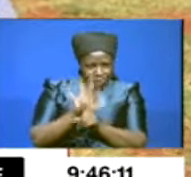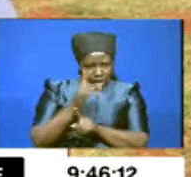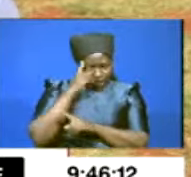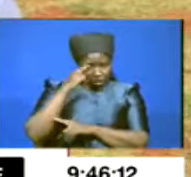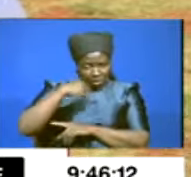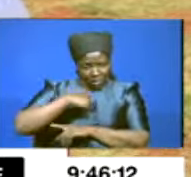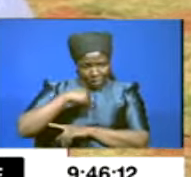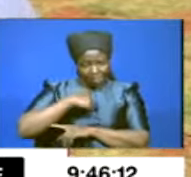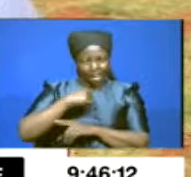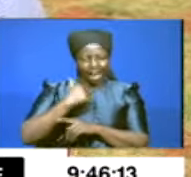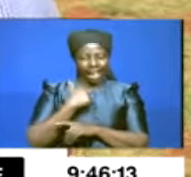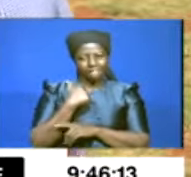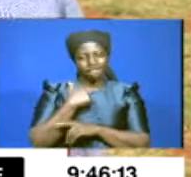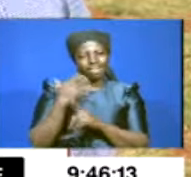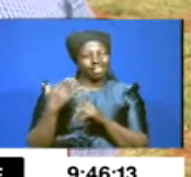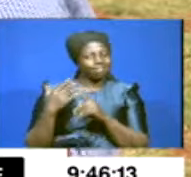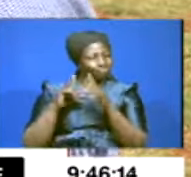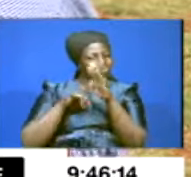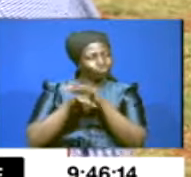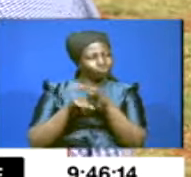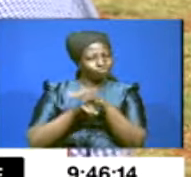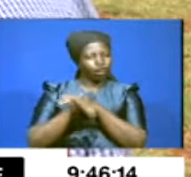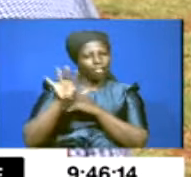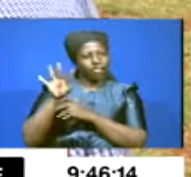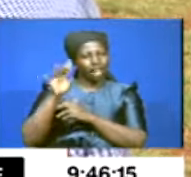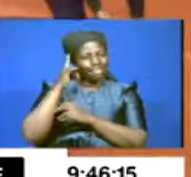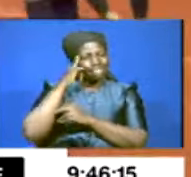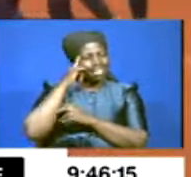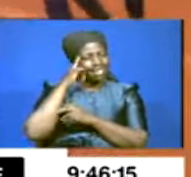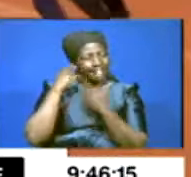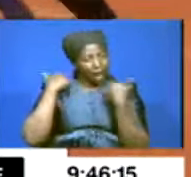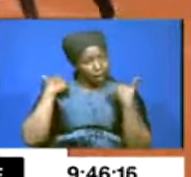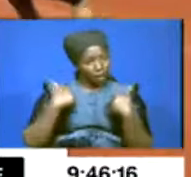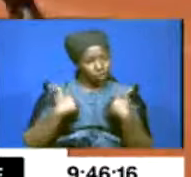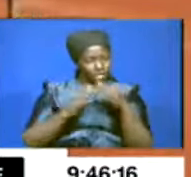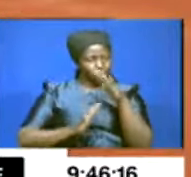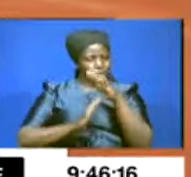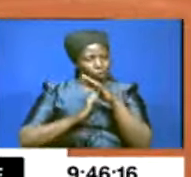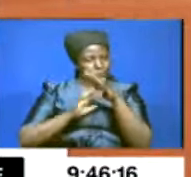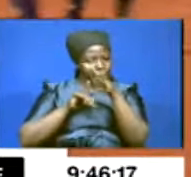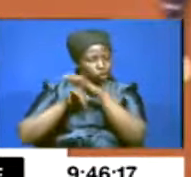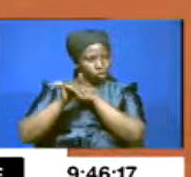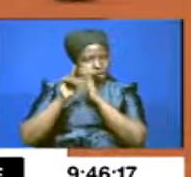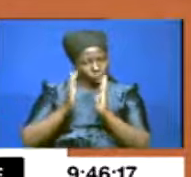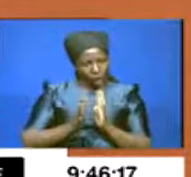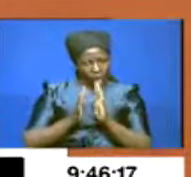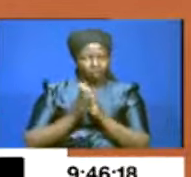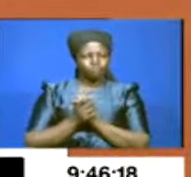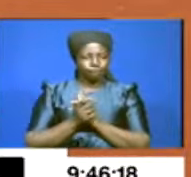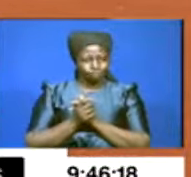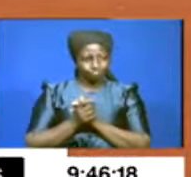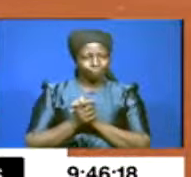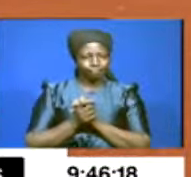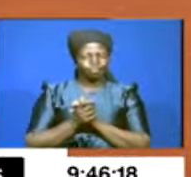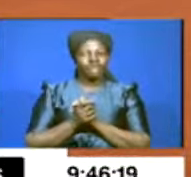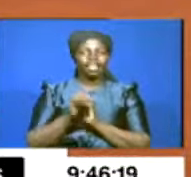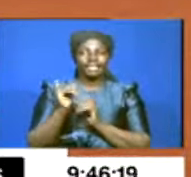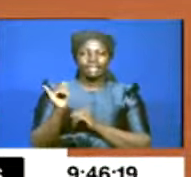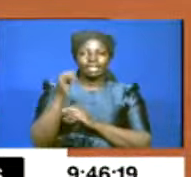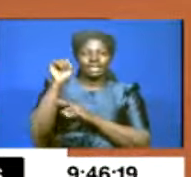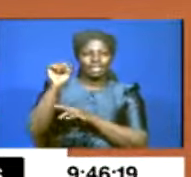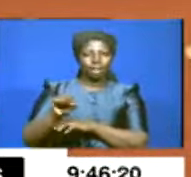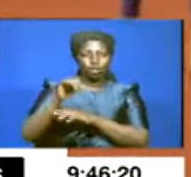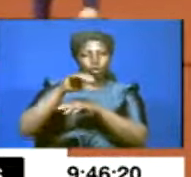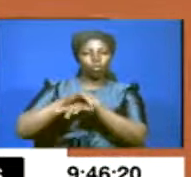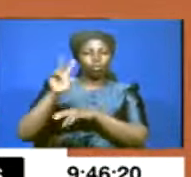I've managed to score 4 goals. I think apparently I'm the top scorer. In an early encounter, Eastleigh South United emerged with a 2-0